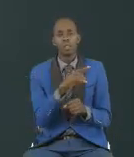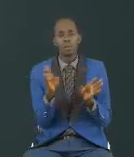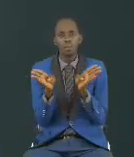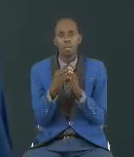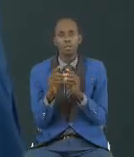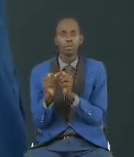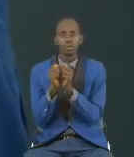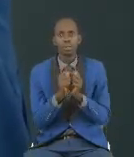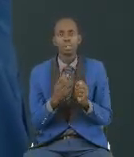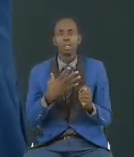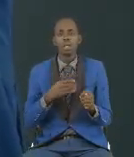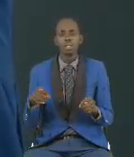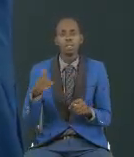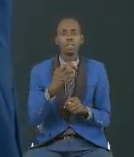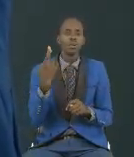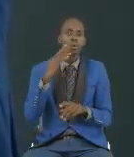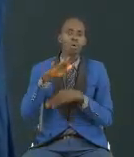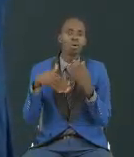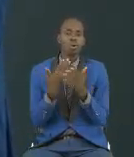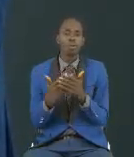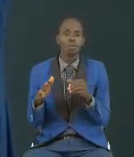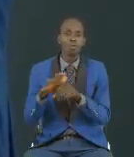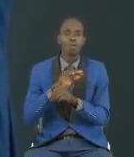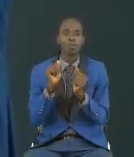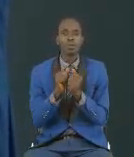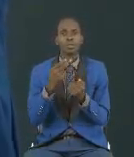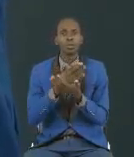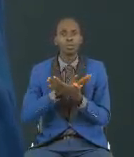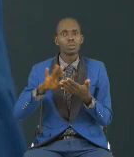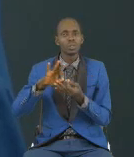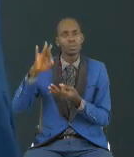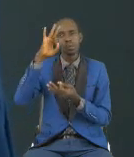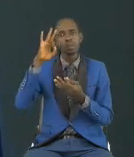all filled with the Holy Ghost, and they spake the